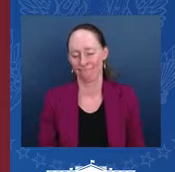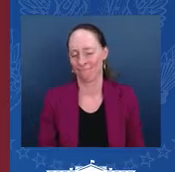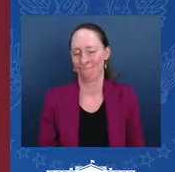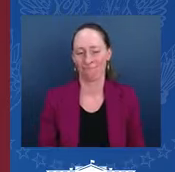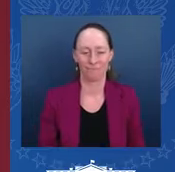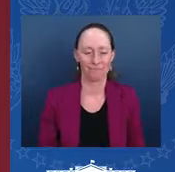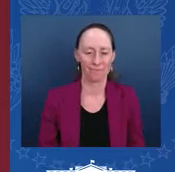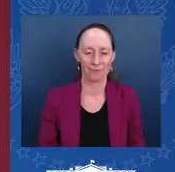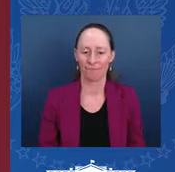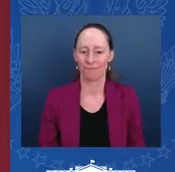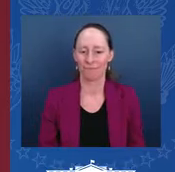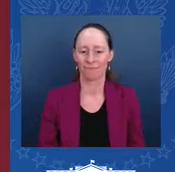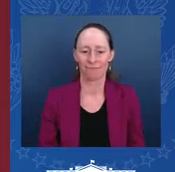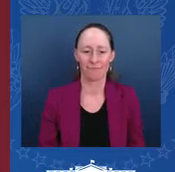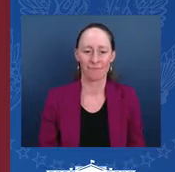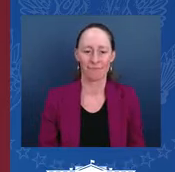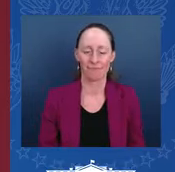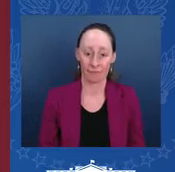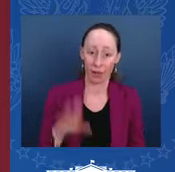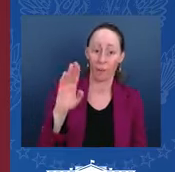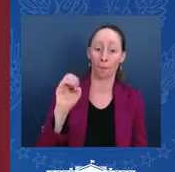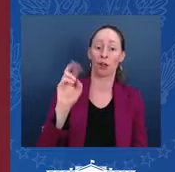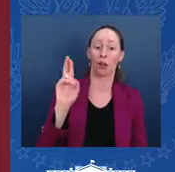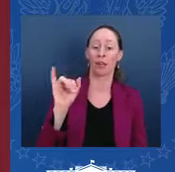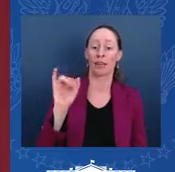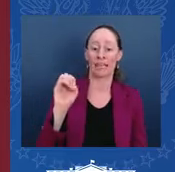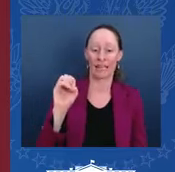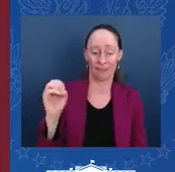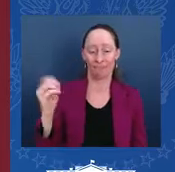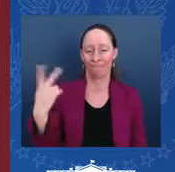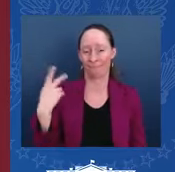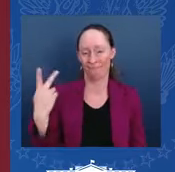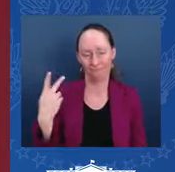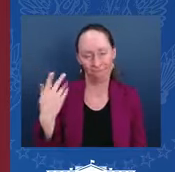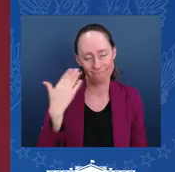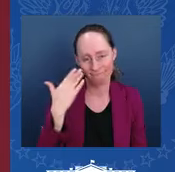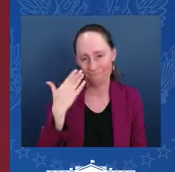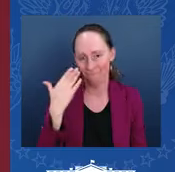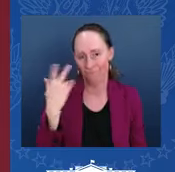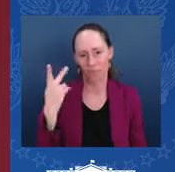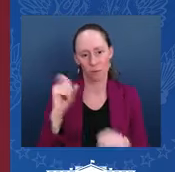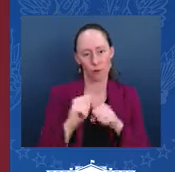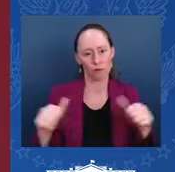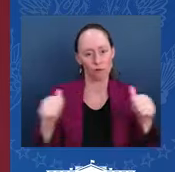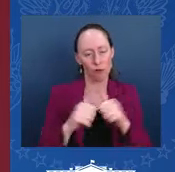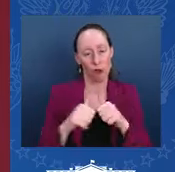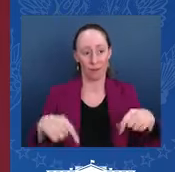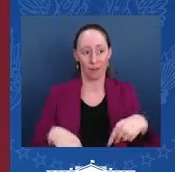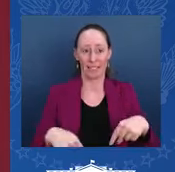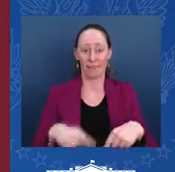are gonna have been doing this work for a long time. I know we both look like we're 40, but we're a little older.